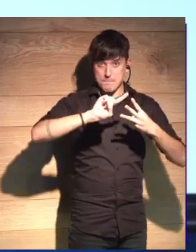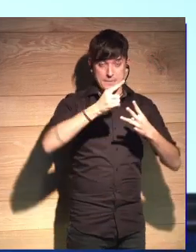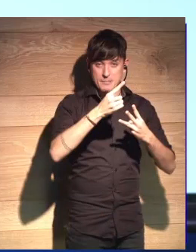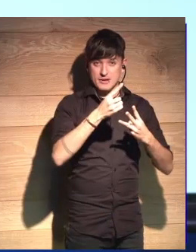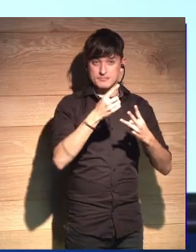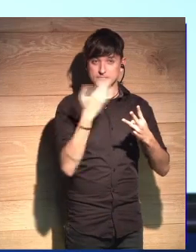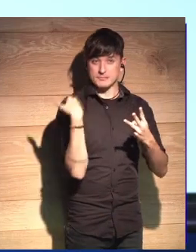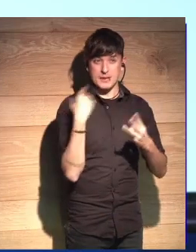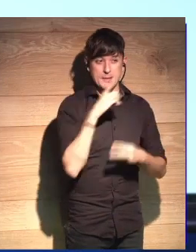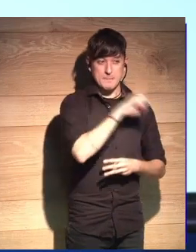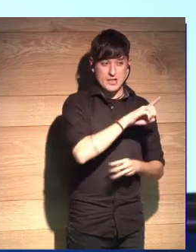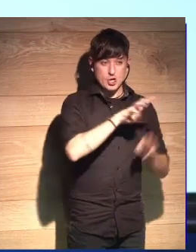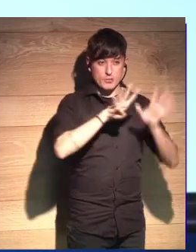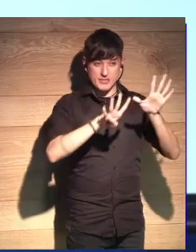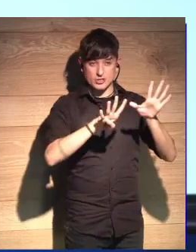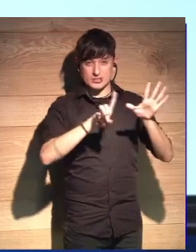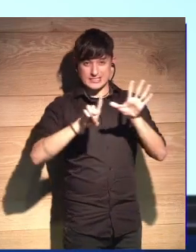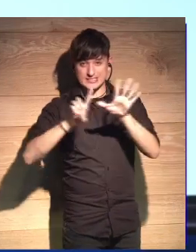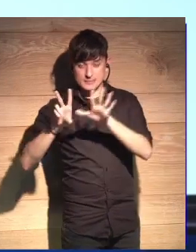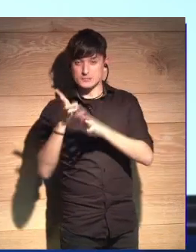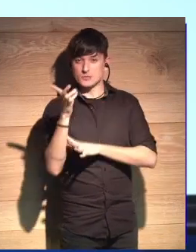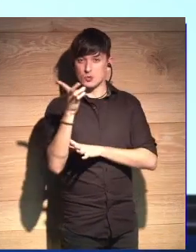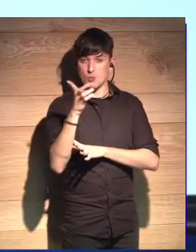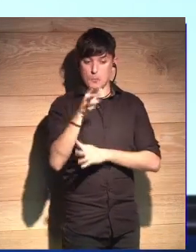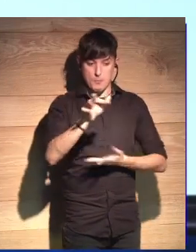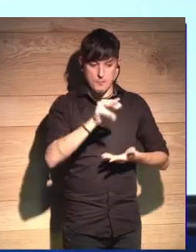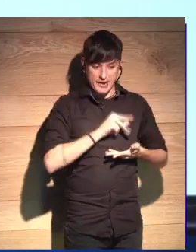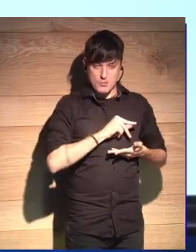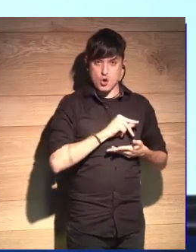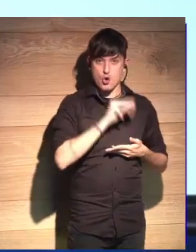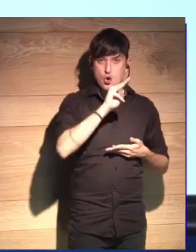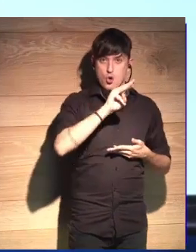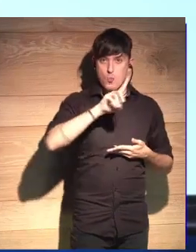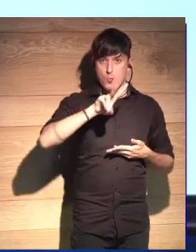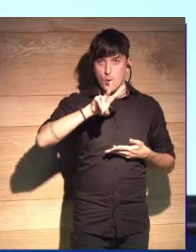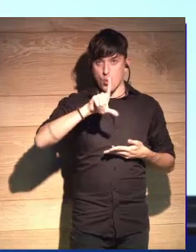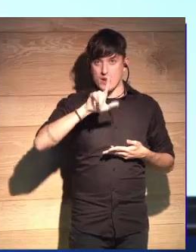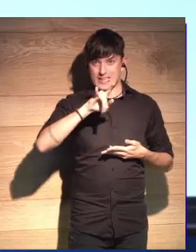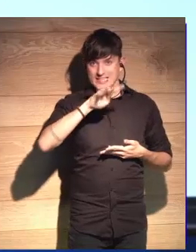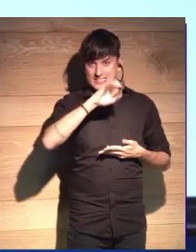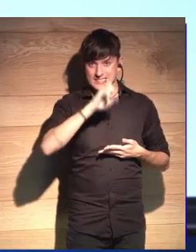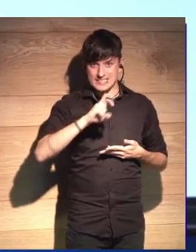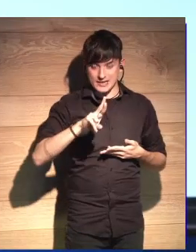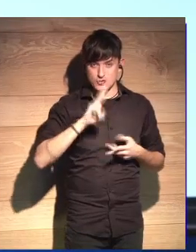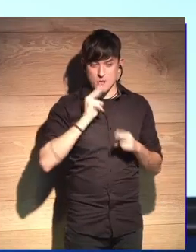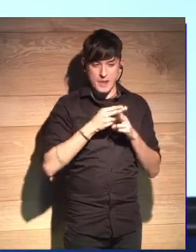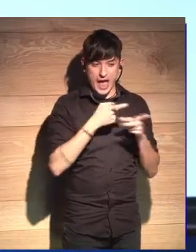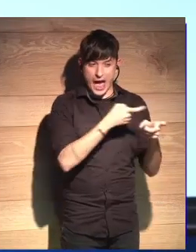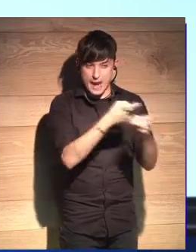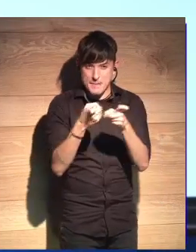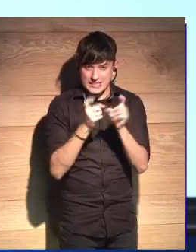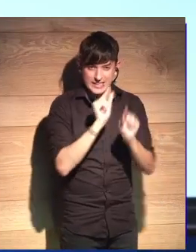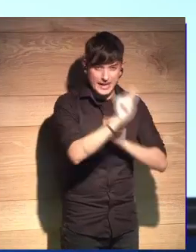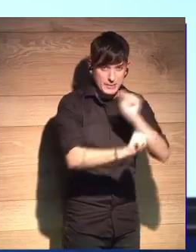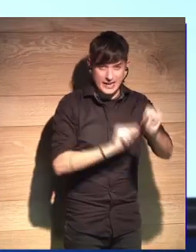with the first title in 1997. He was awarded the Pulitzer Prize, and the title was Guns,